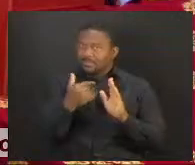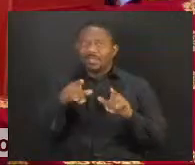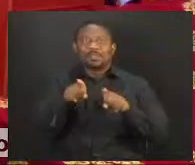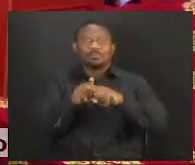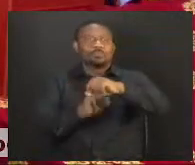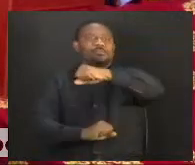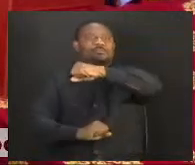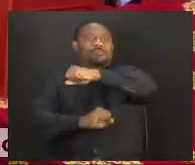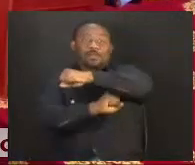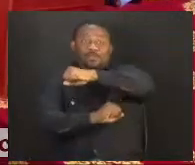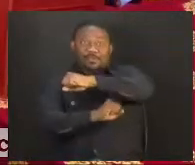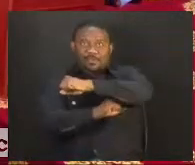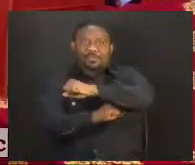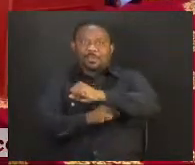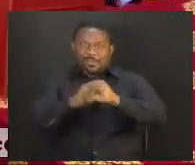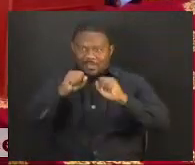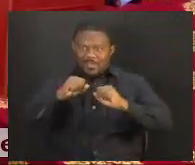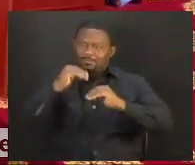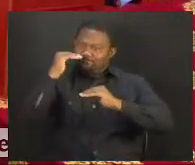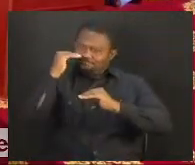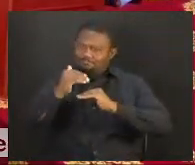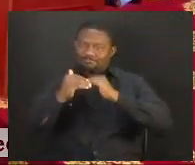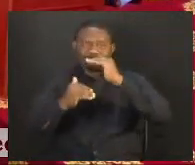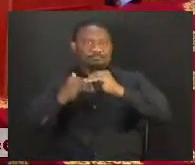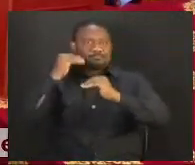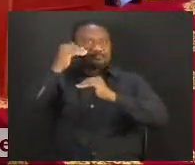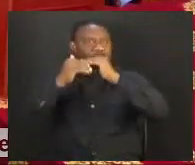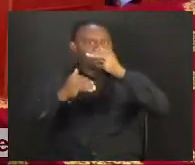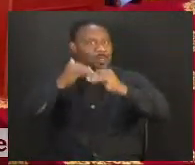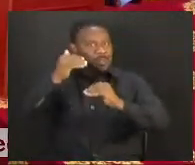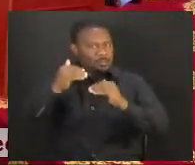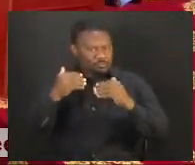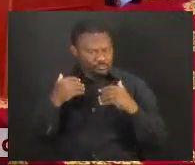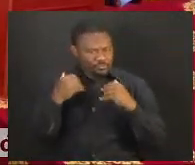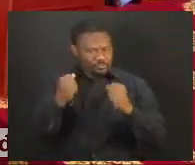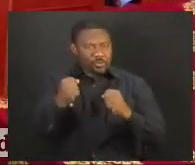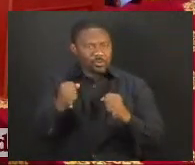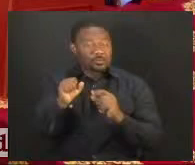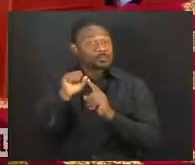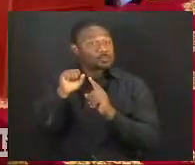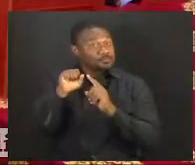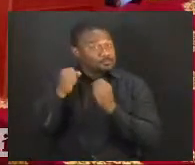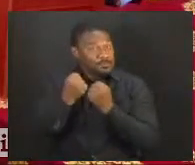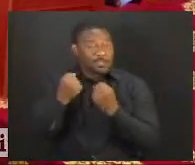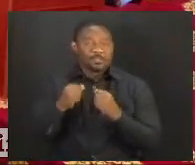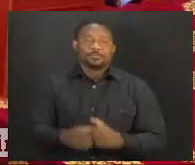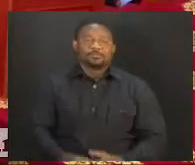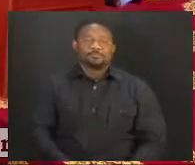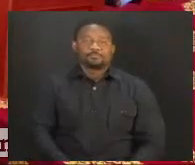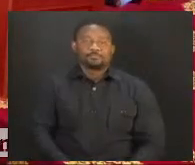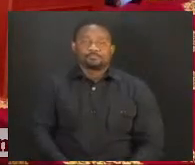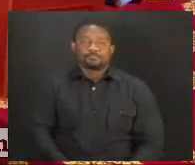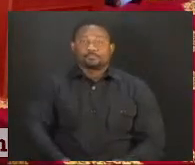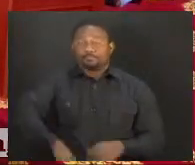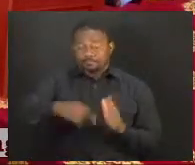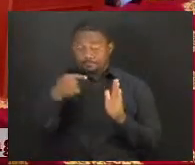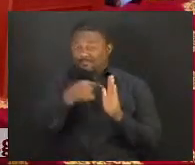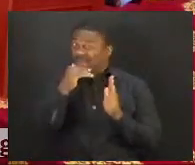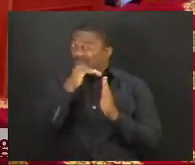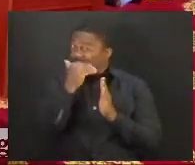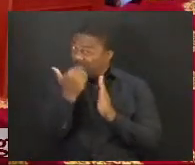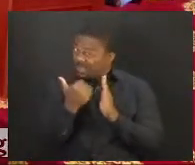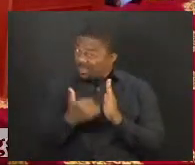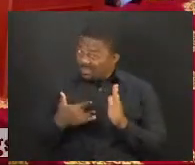which we will build a more resilient and equitable society. Mr. Speaker, this budget is not just